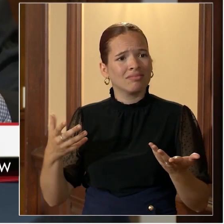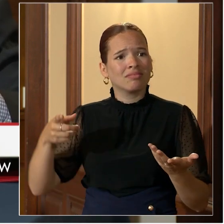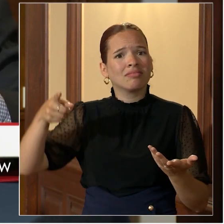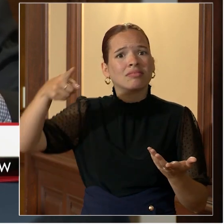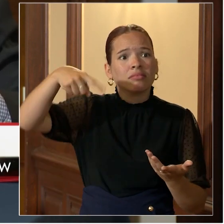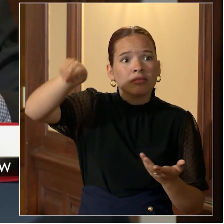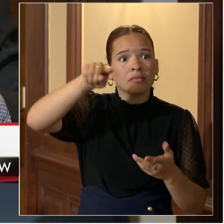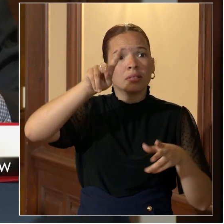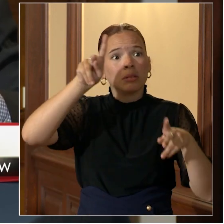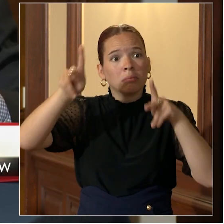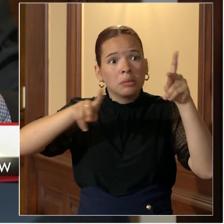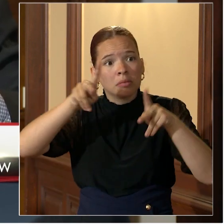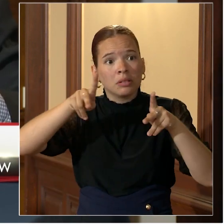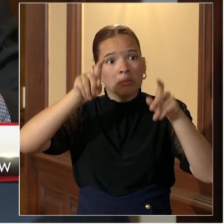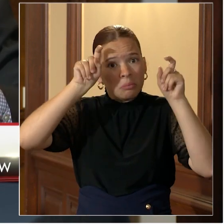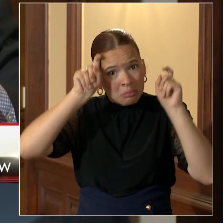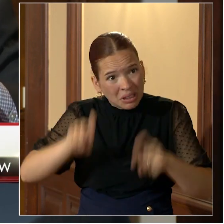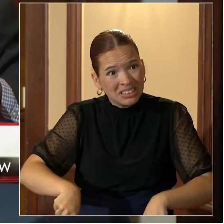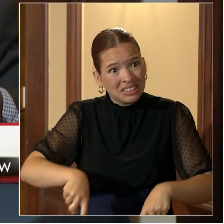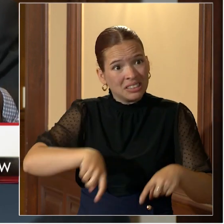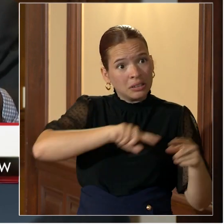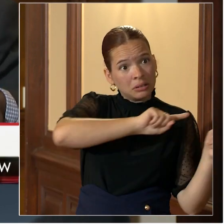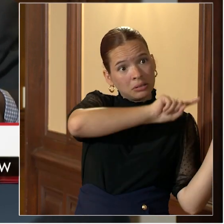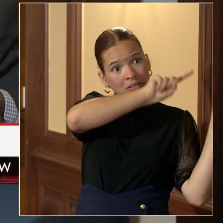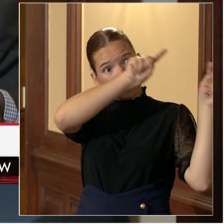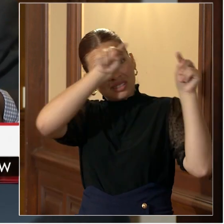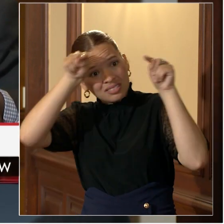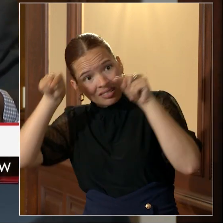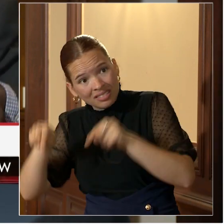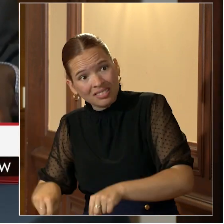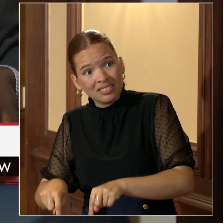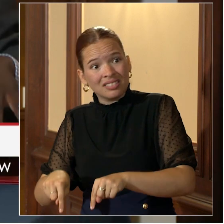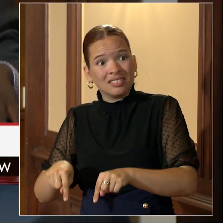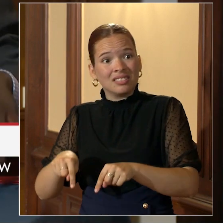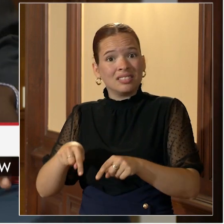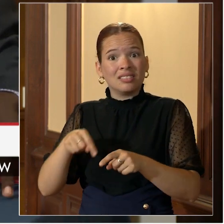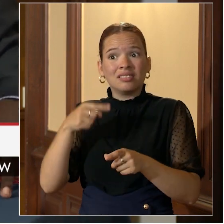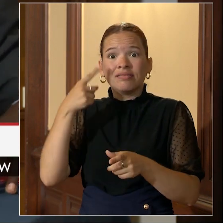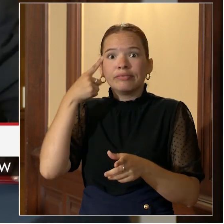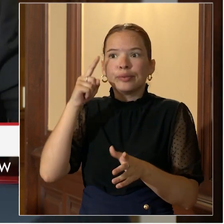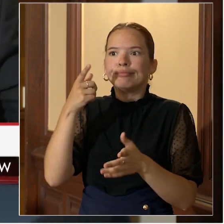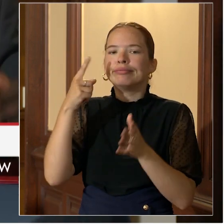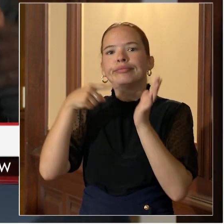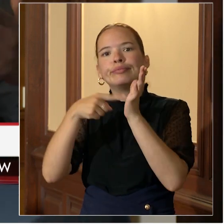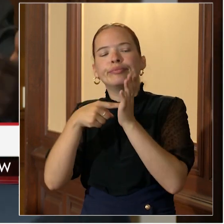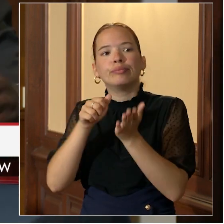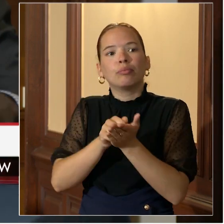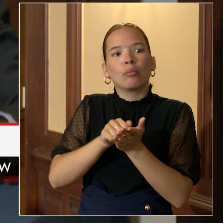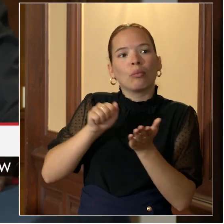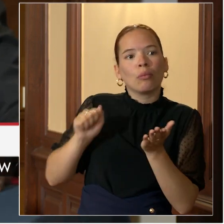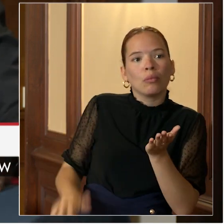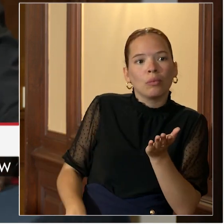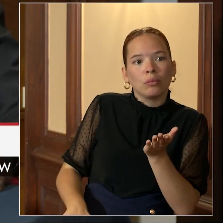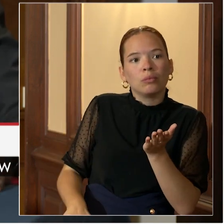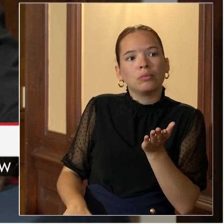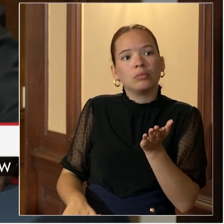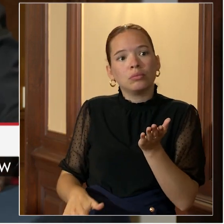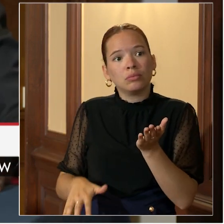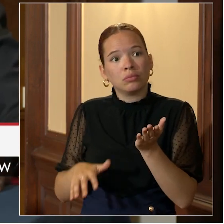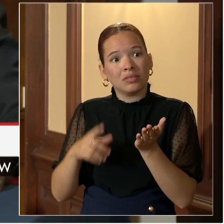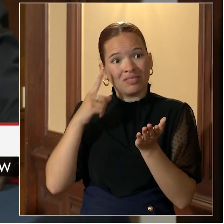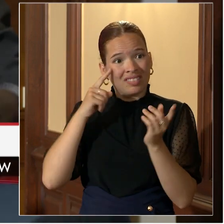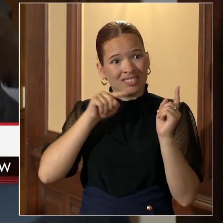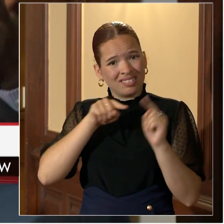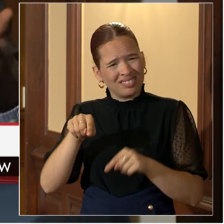services or get abortions. We should be able to vote on legislation to make it fair over there as well. So I've gone to Delaware to speak on